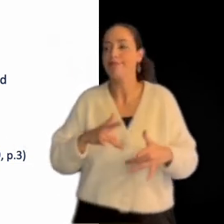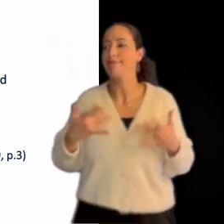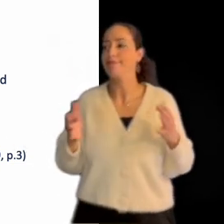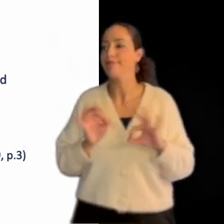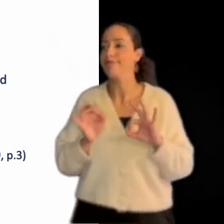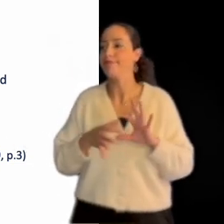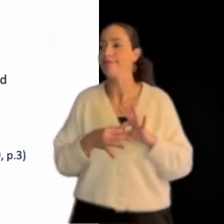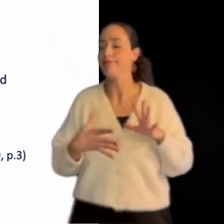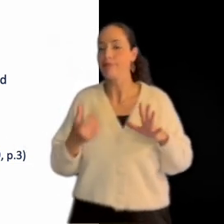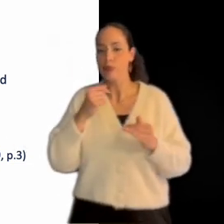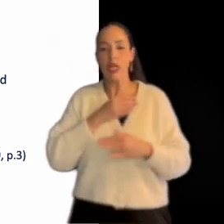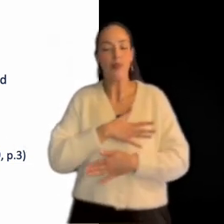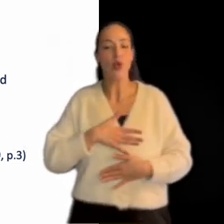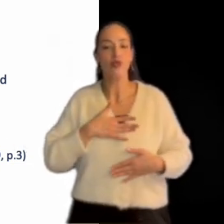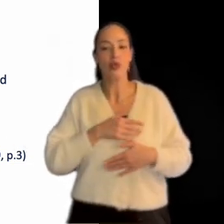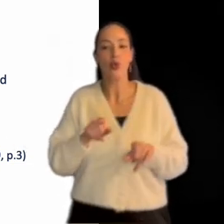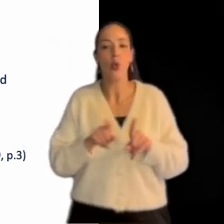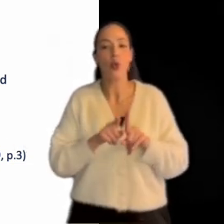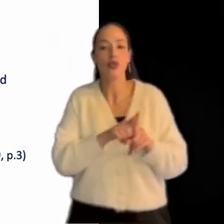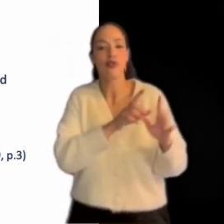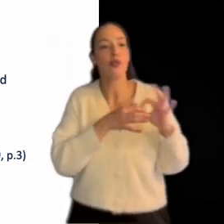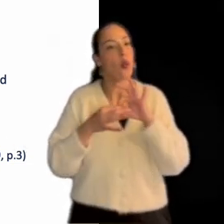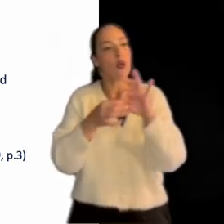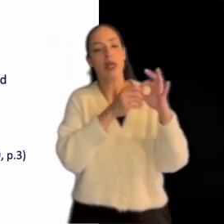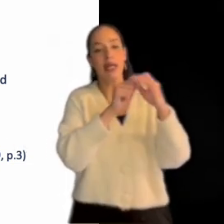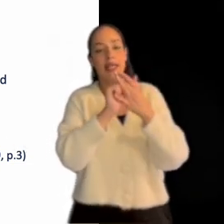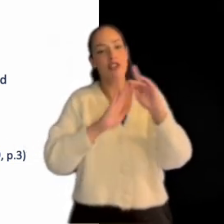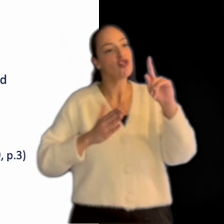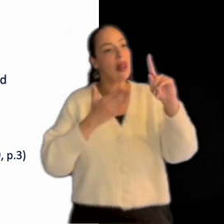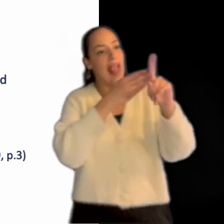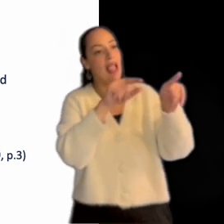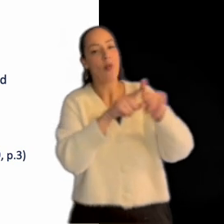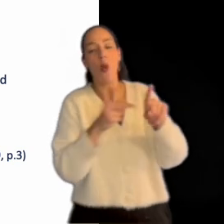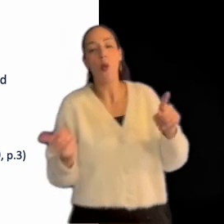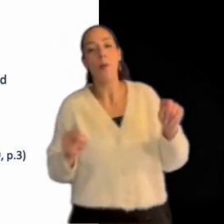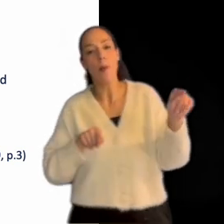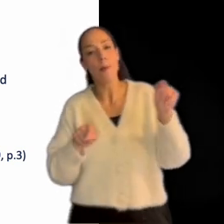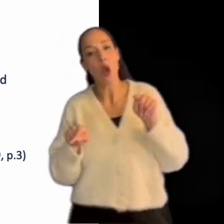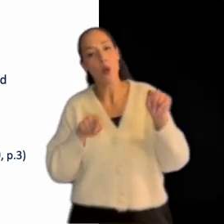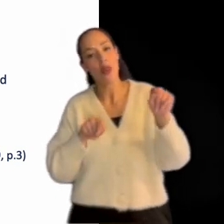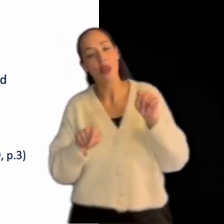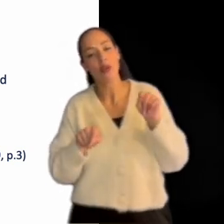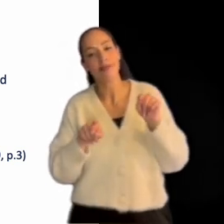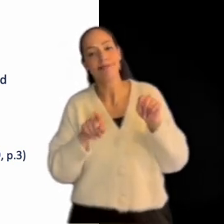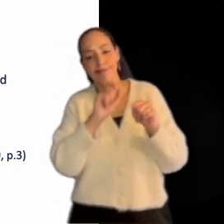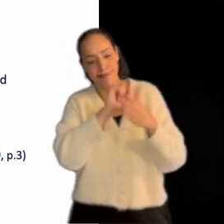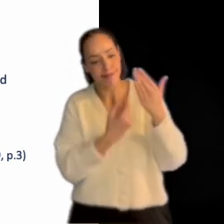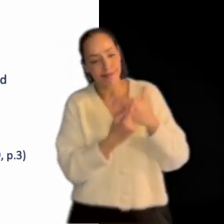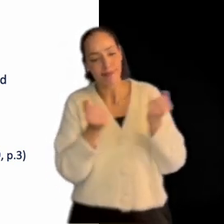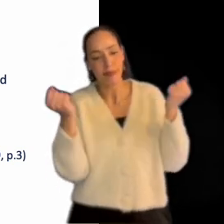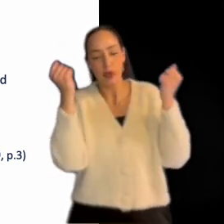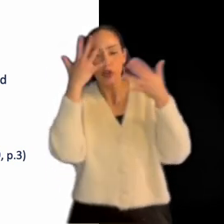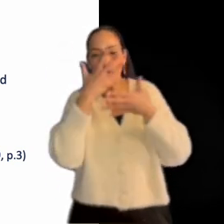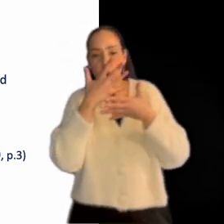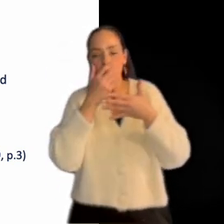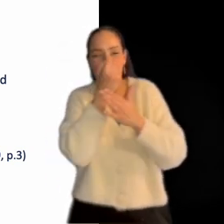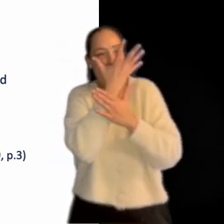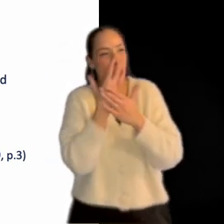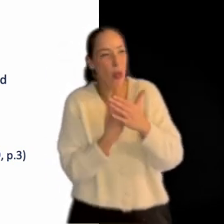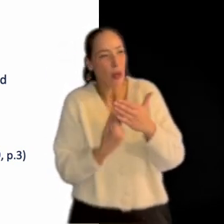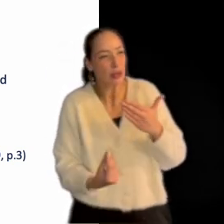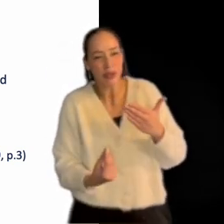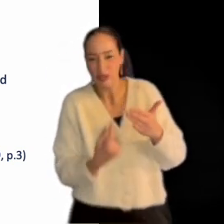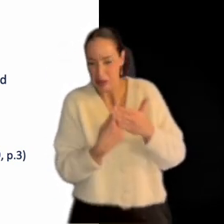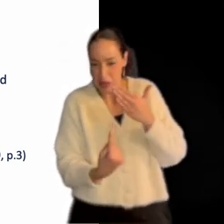organisational mission, or both. As a result, they are confused, lost, alone and disorientated, unable to regulate themselves and